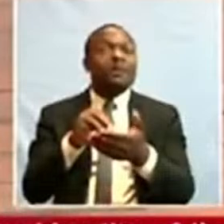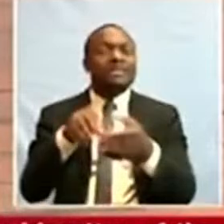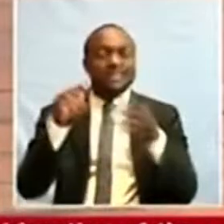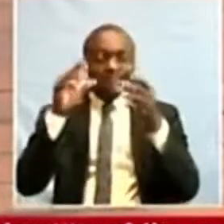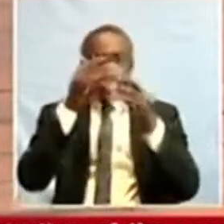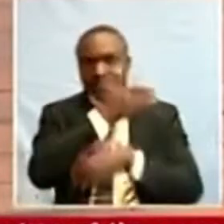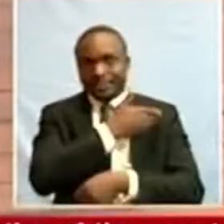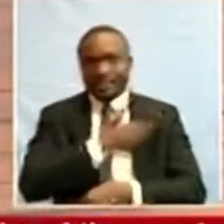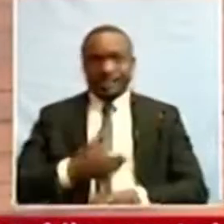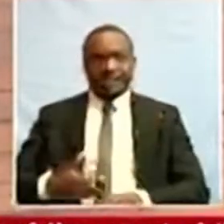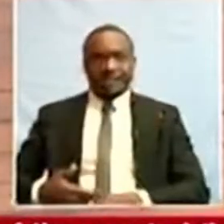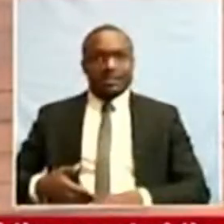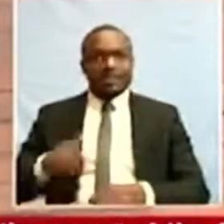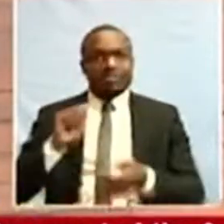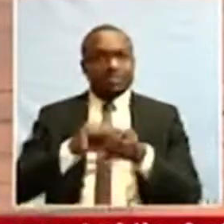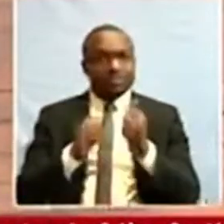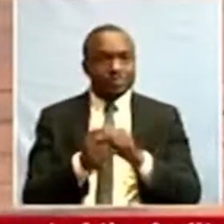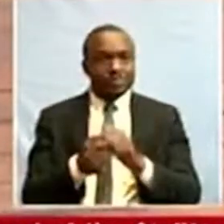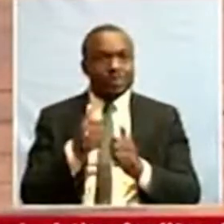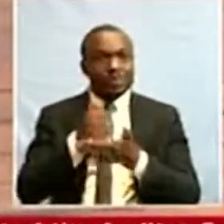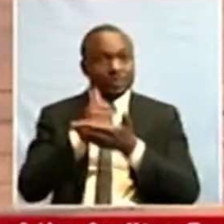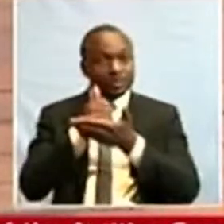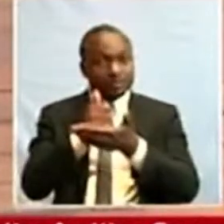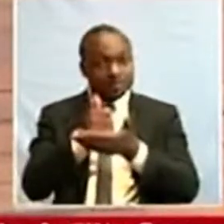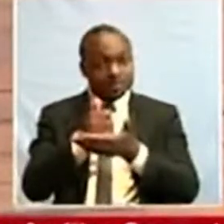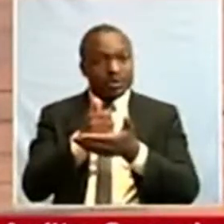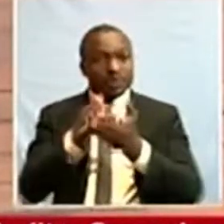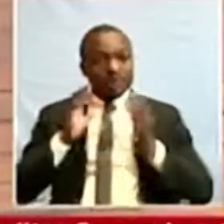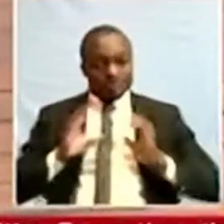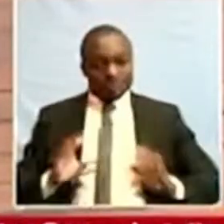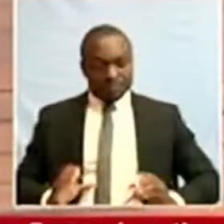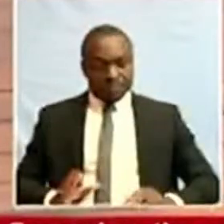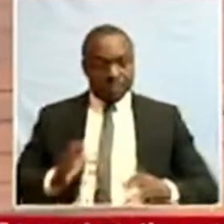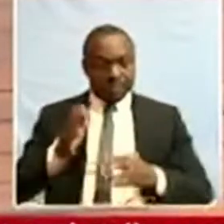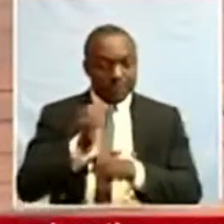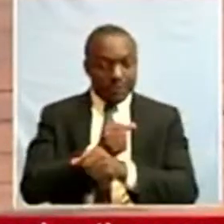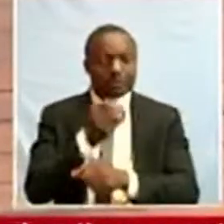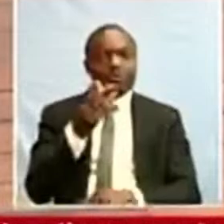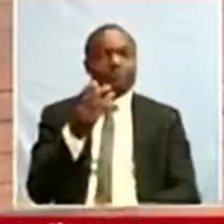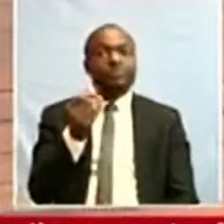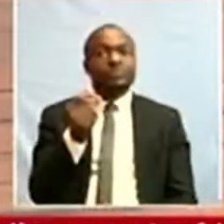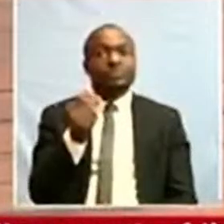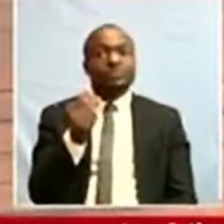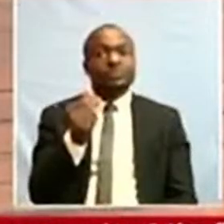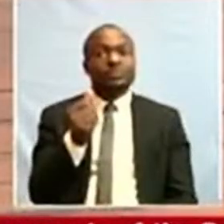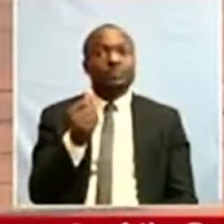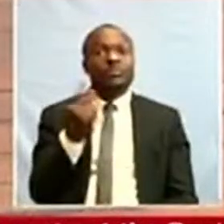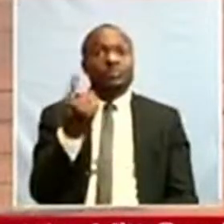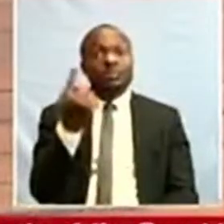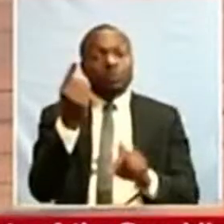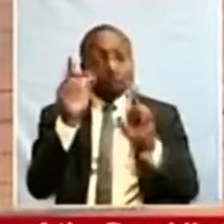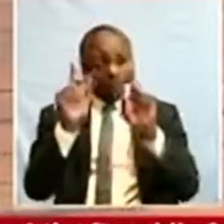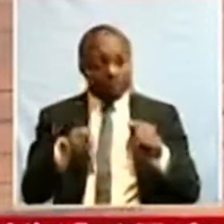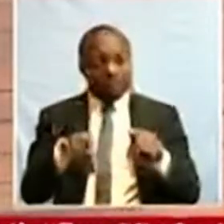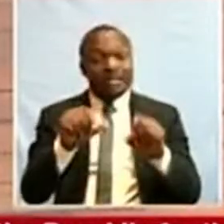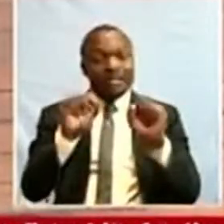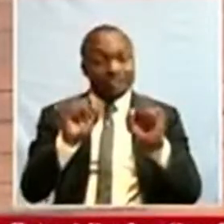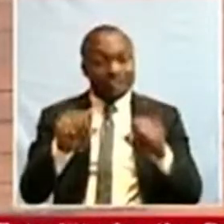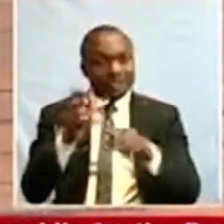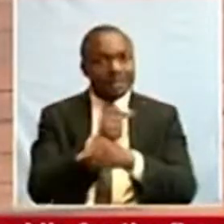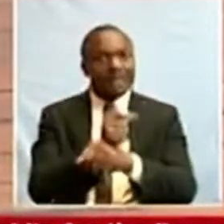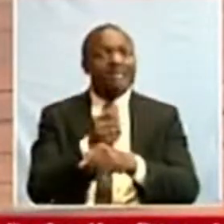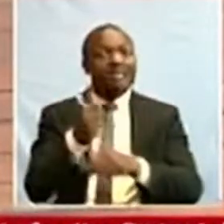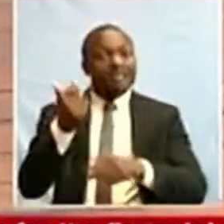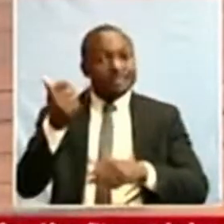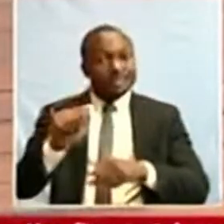our republic, even as you help our citizens to get social cash transfer. One individual can get 10 times